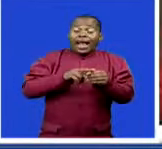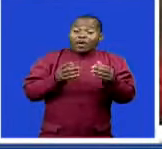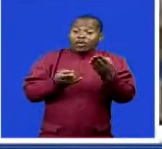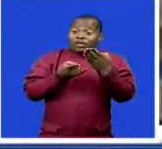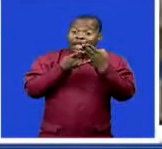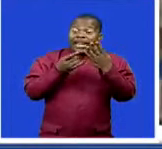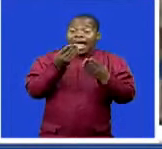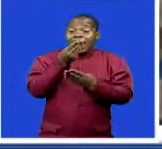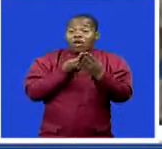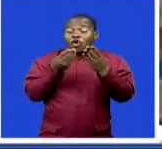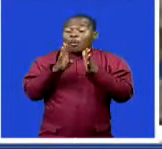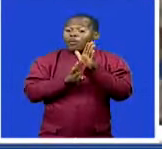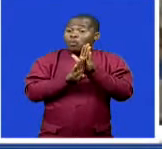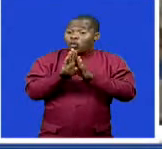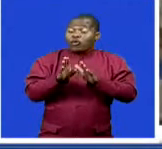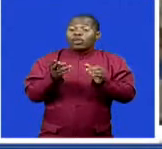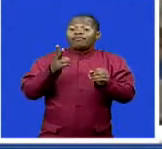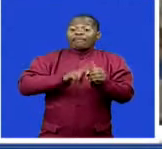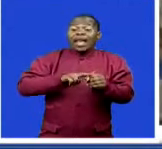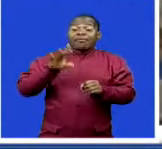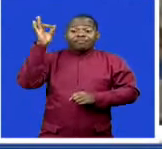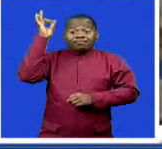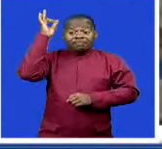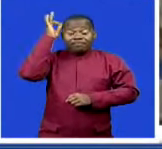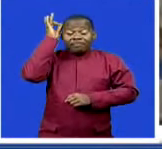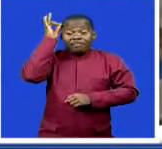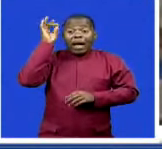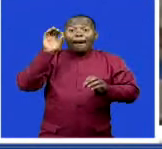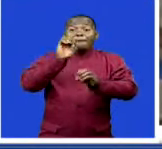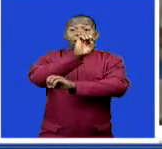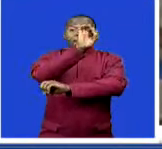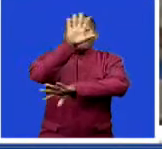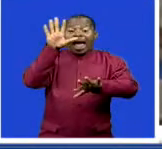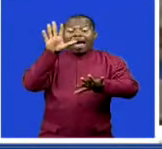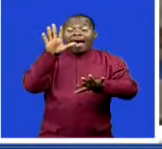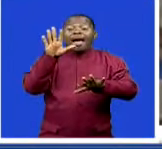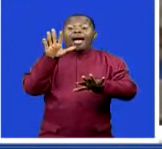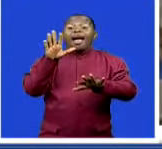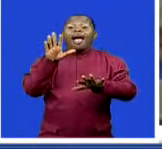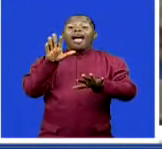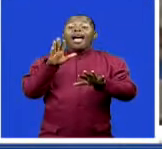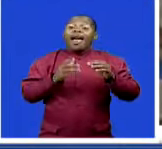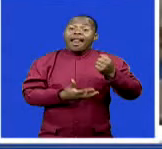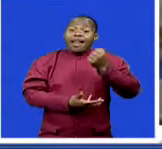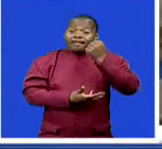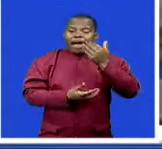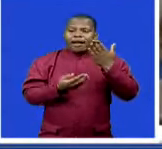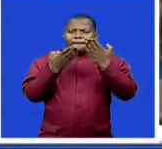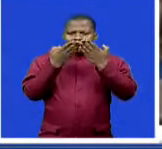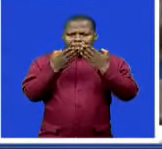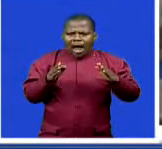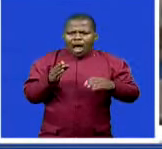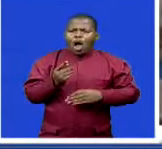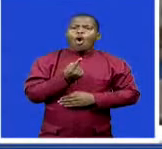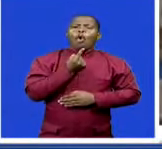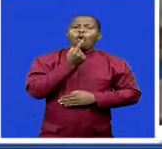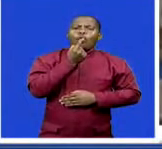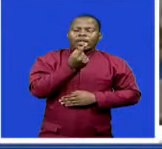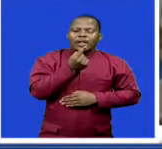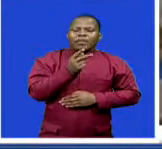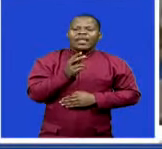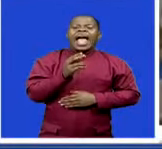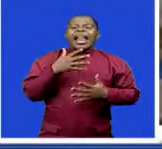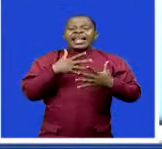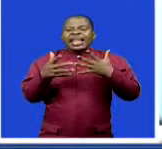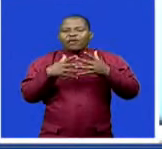When His Majesty announced the Reconstruction Fund, he stated that the cost of rebuilding destroyed infrastructure was in the region of 3